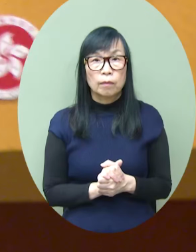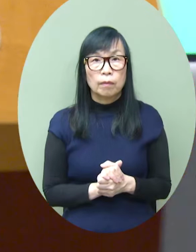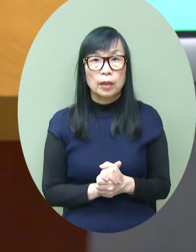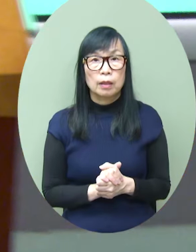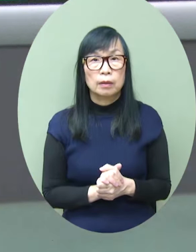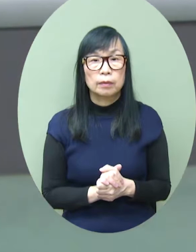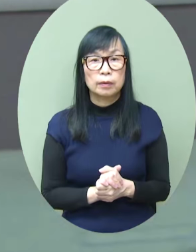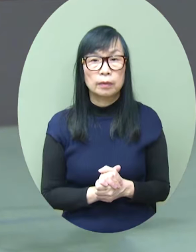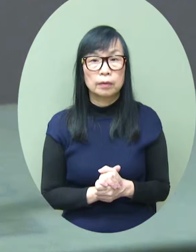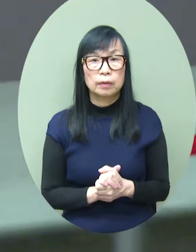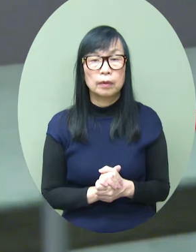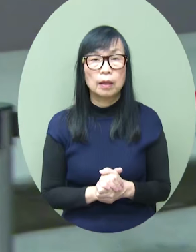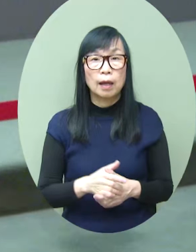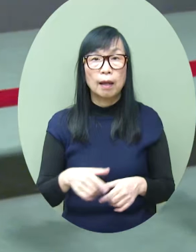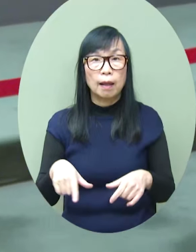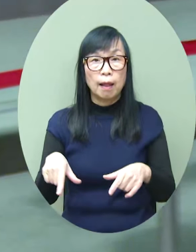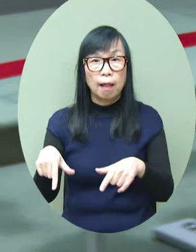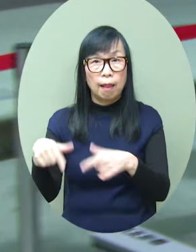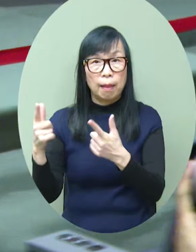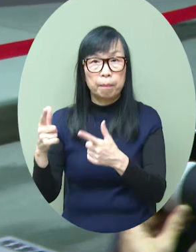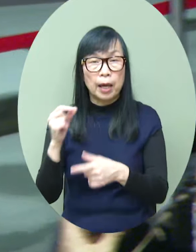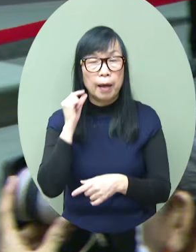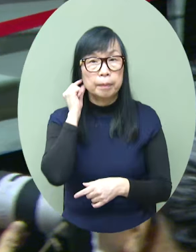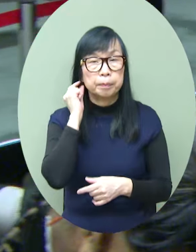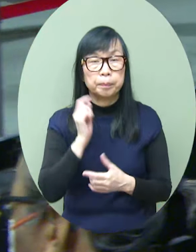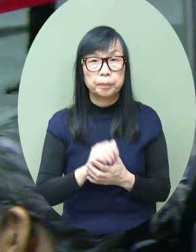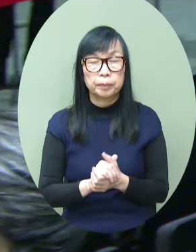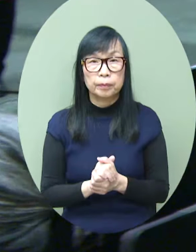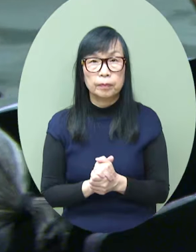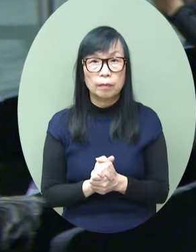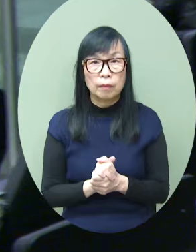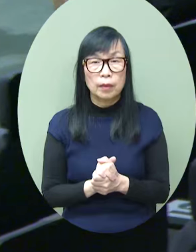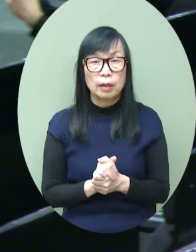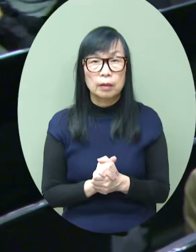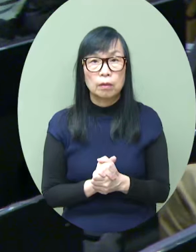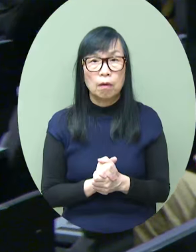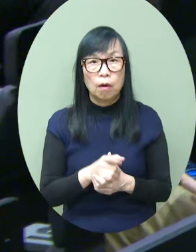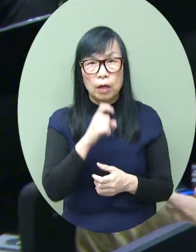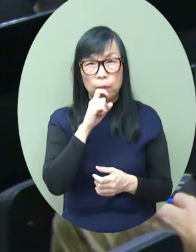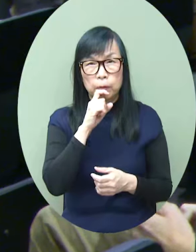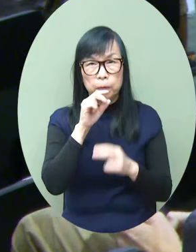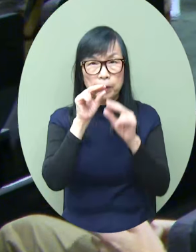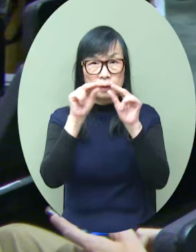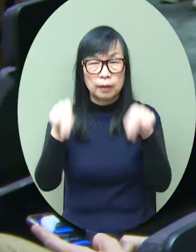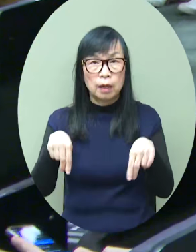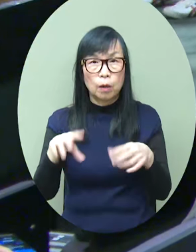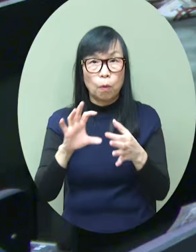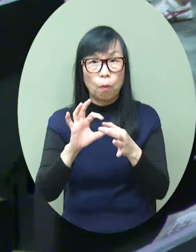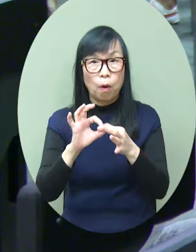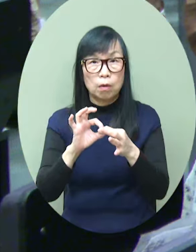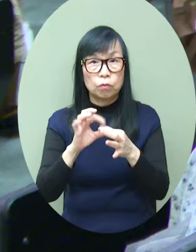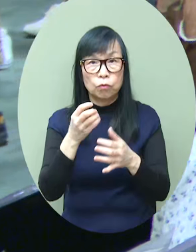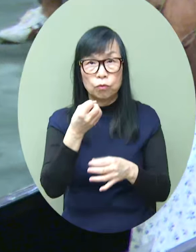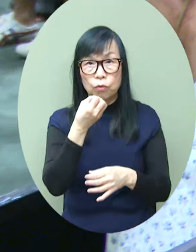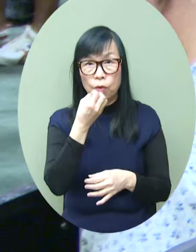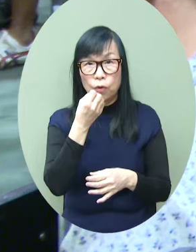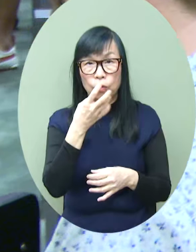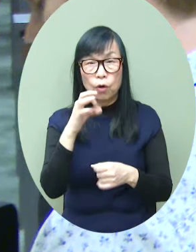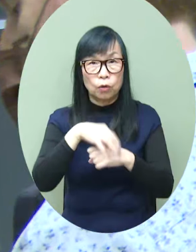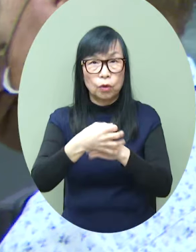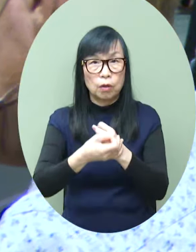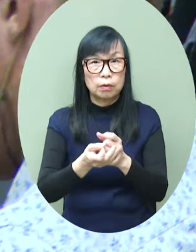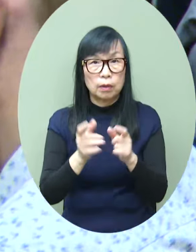Mrs. Lam, I have a question about Hong Kong's international reputation as a free and open city. Of course, just now you